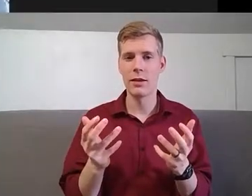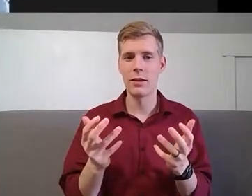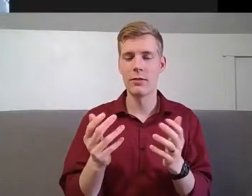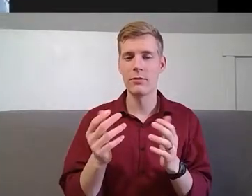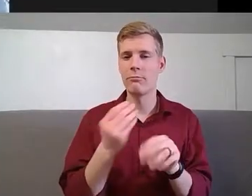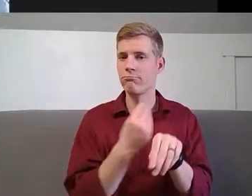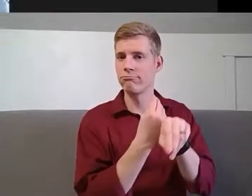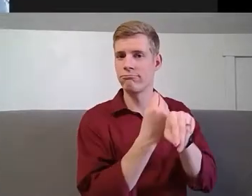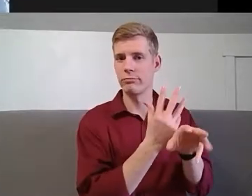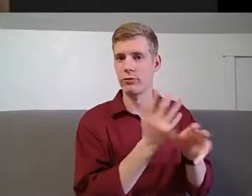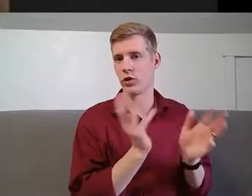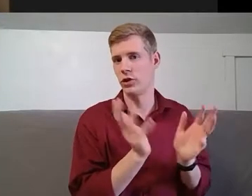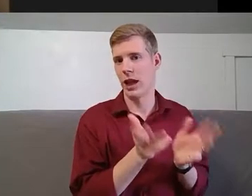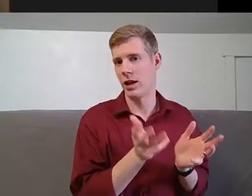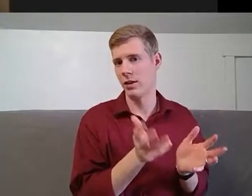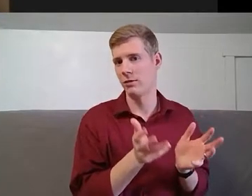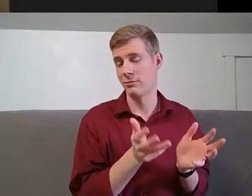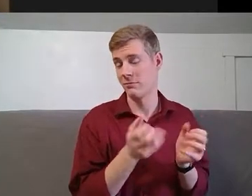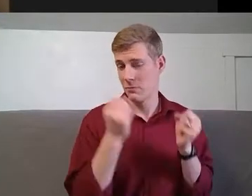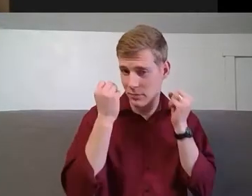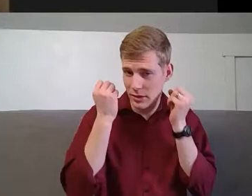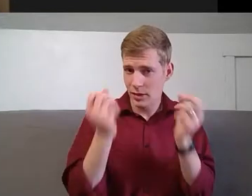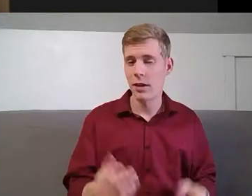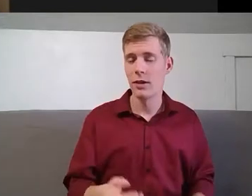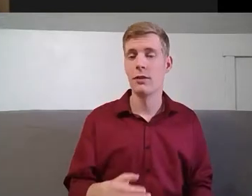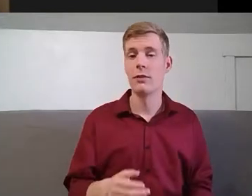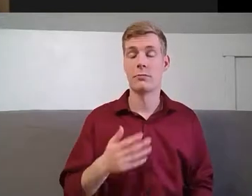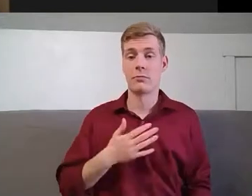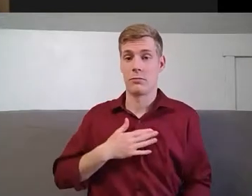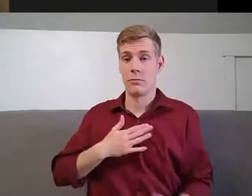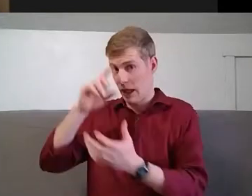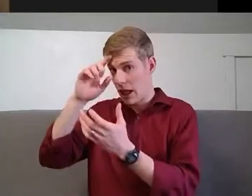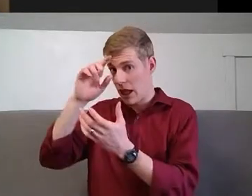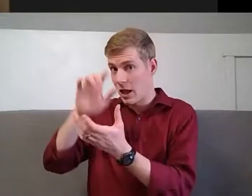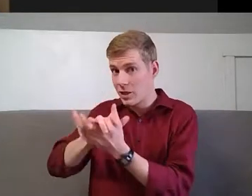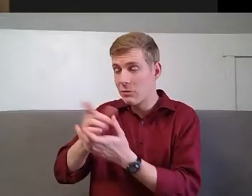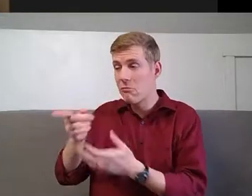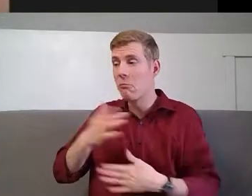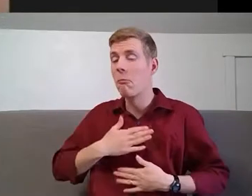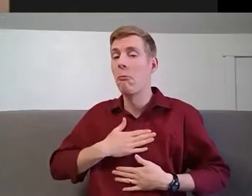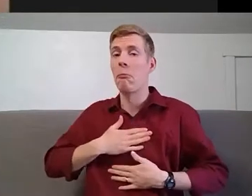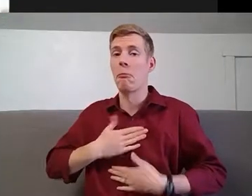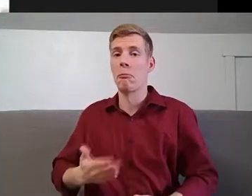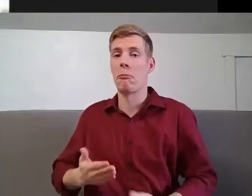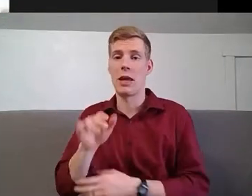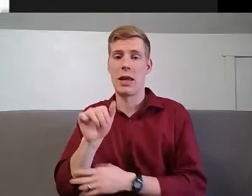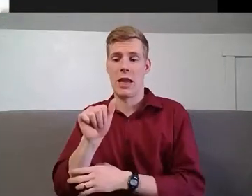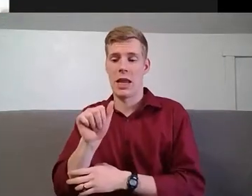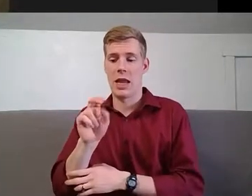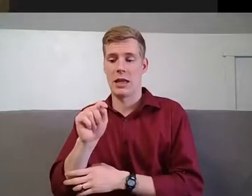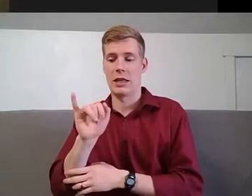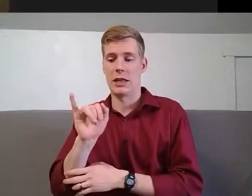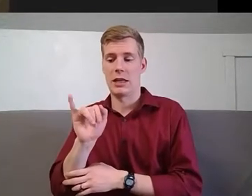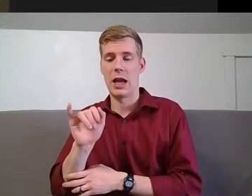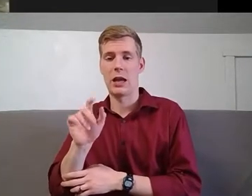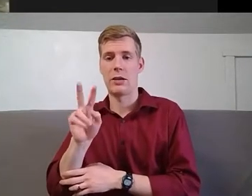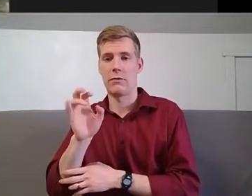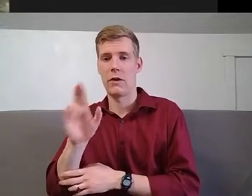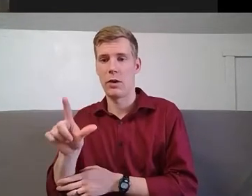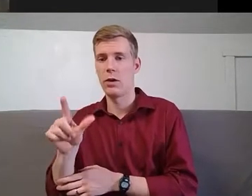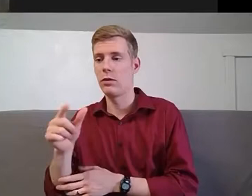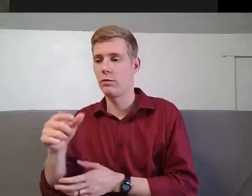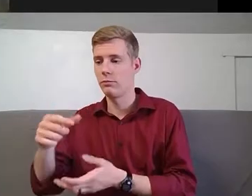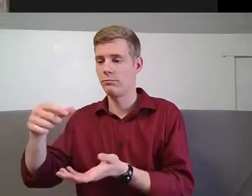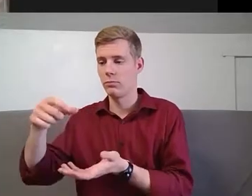video chatting and stuff too. Yes. And my husband is even agreeing to do the antiviral drops in a capsule morning and